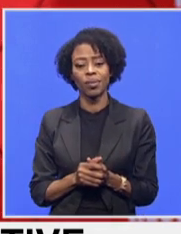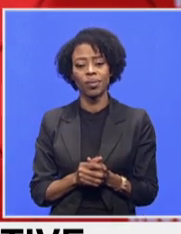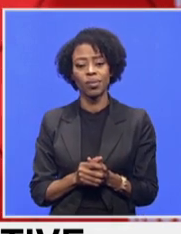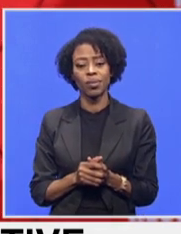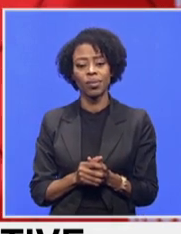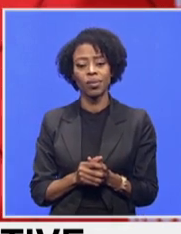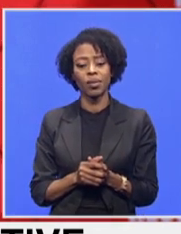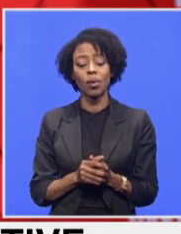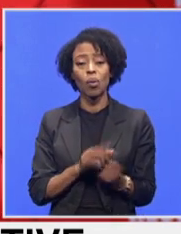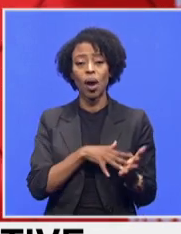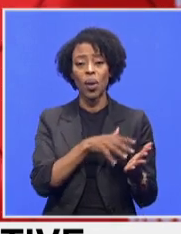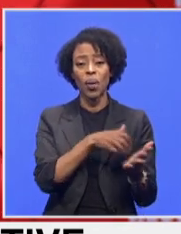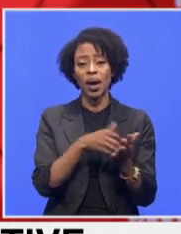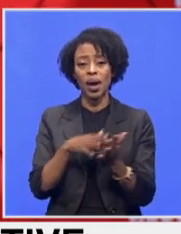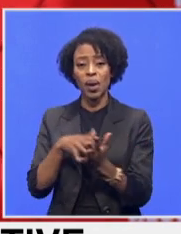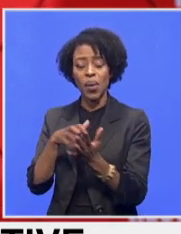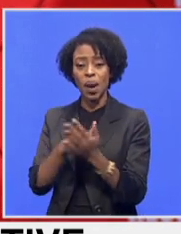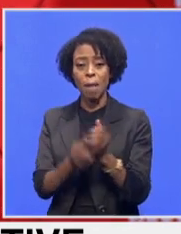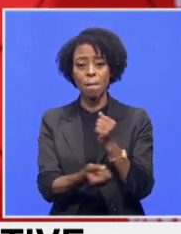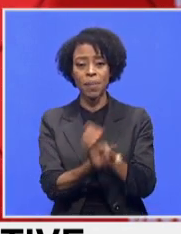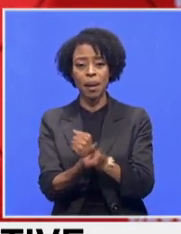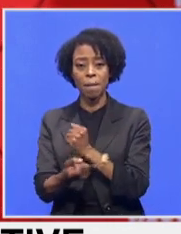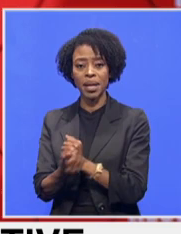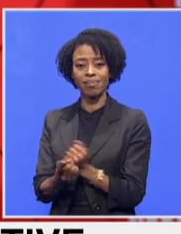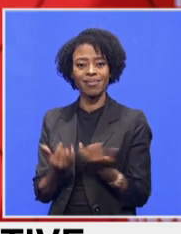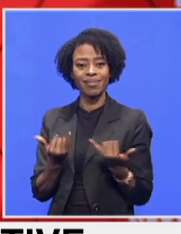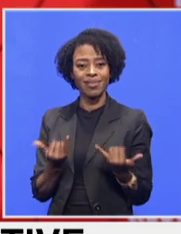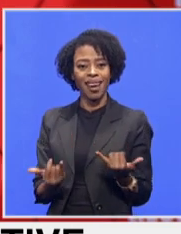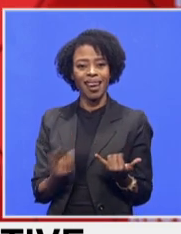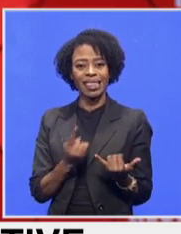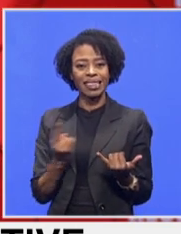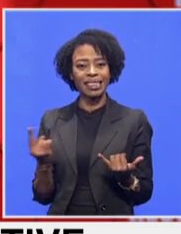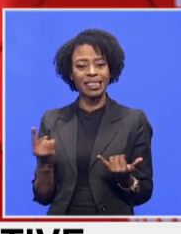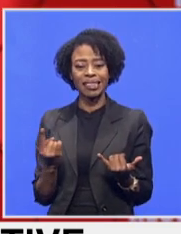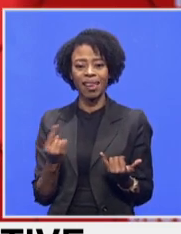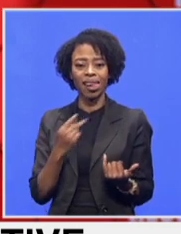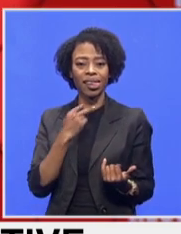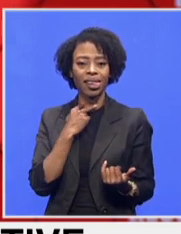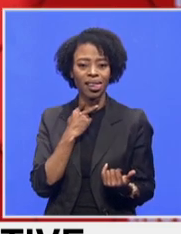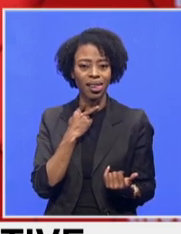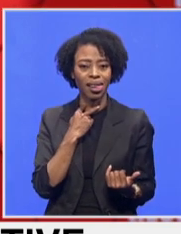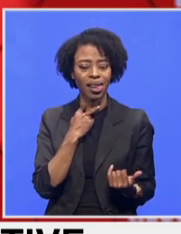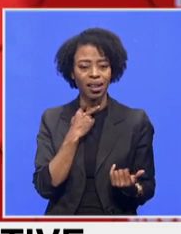of these weaknesses, failed to offer a coherent